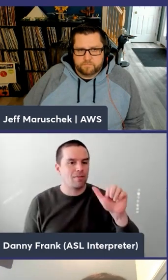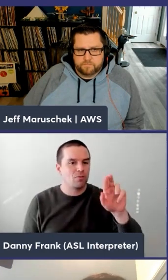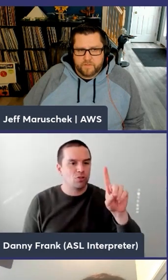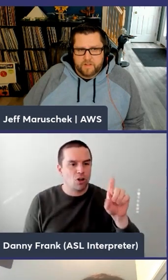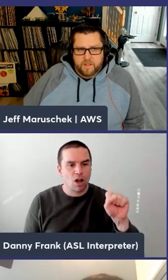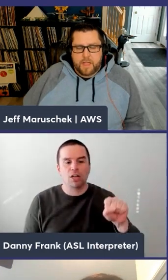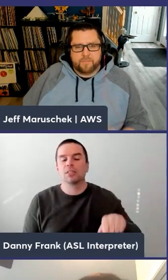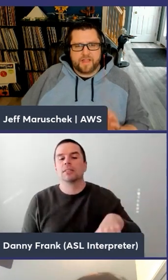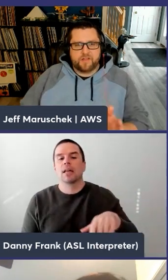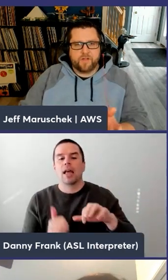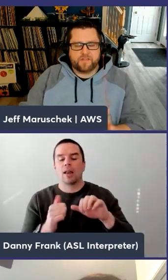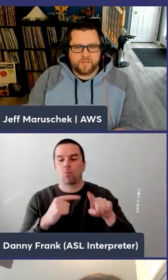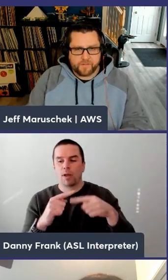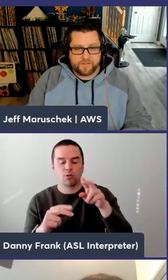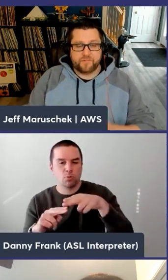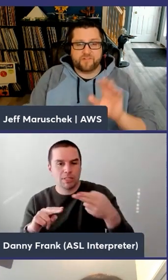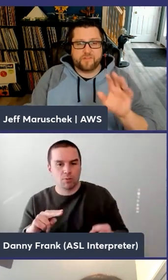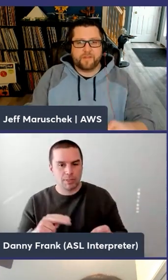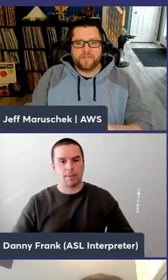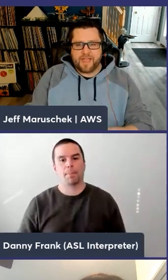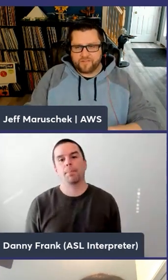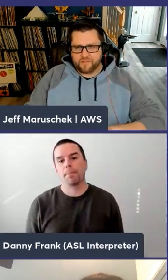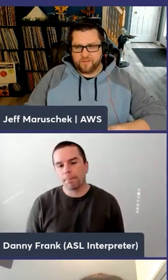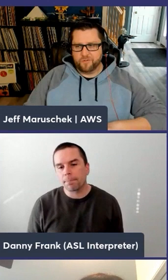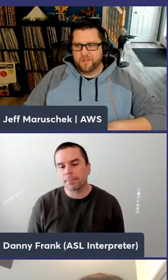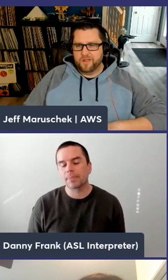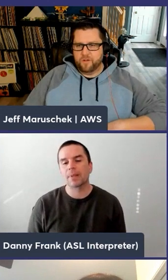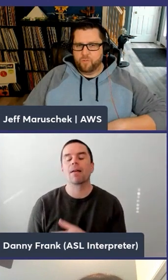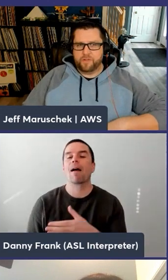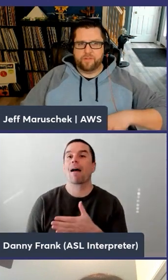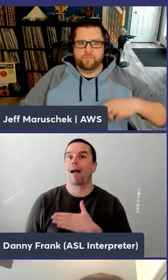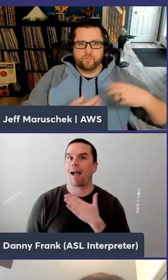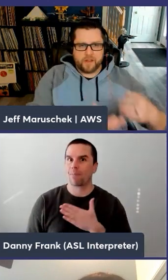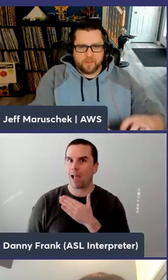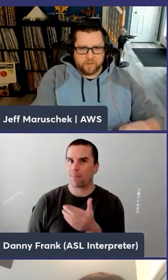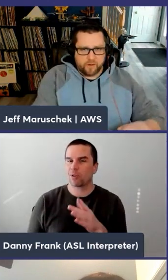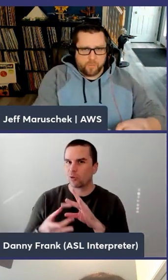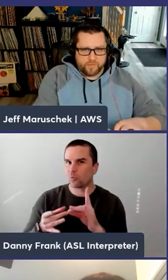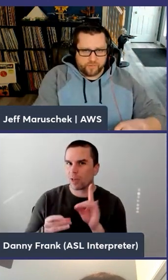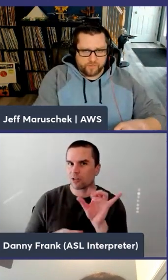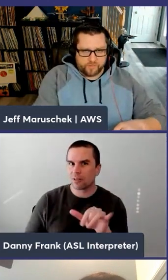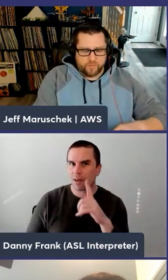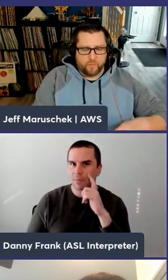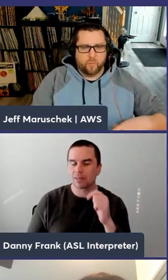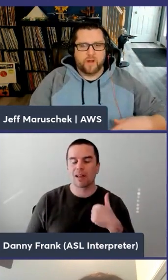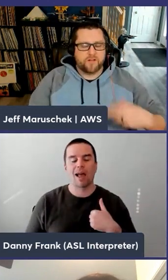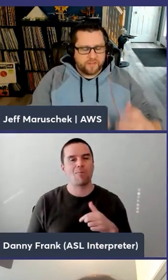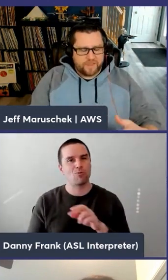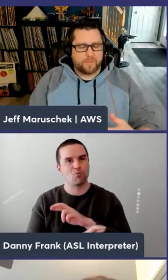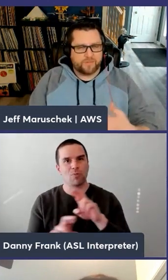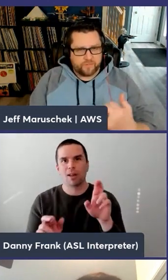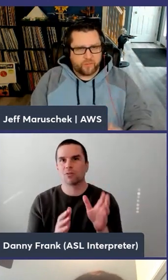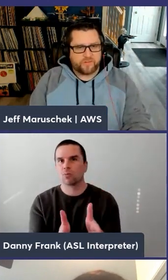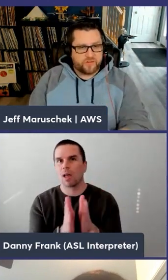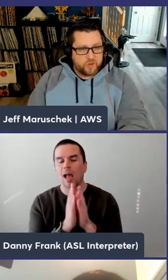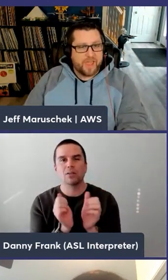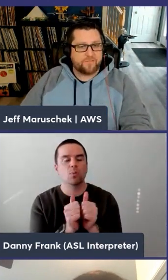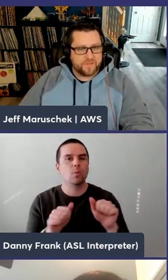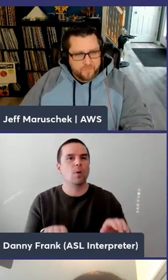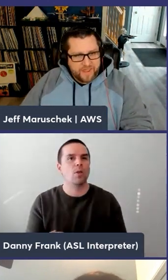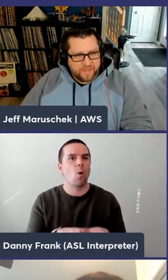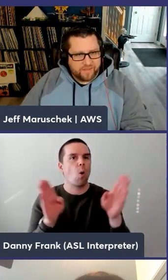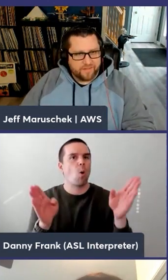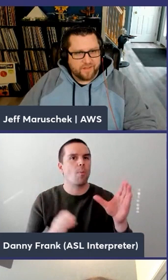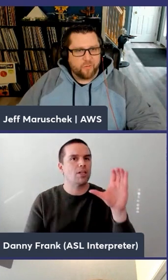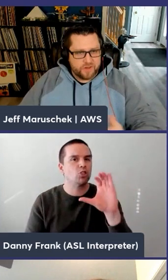decrease them, right? Yeah, I'm glad you brought this up because I was just about to ask you, with regular OpenSearch, what are the types of choices you